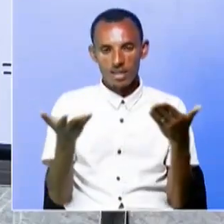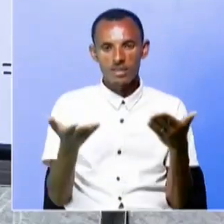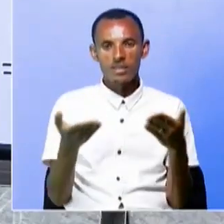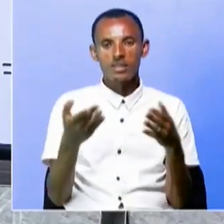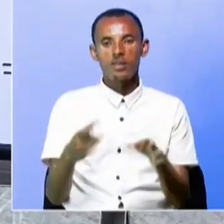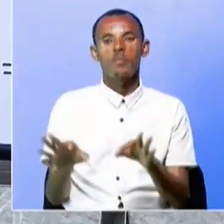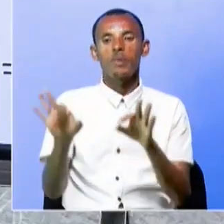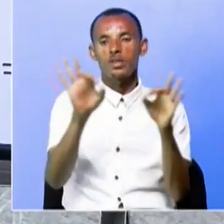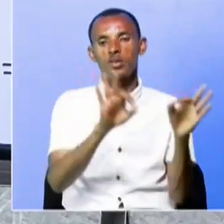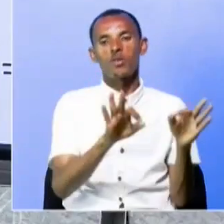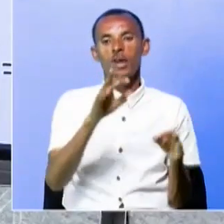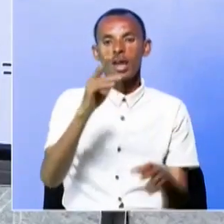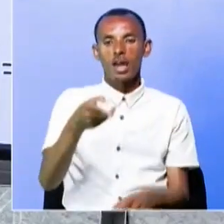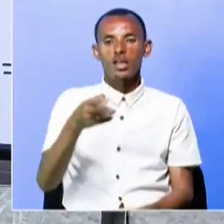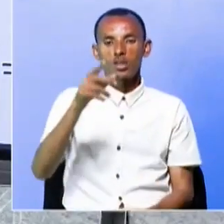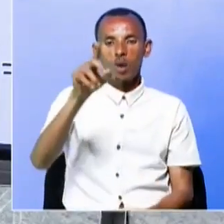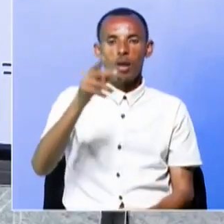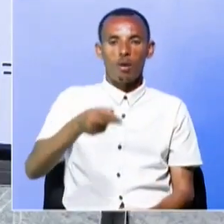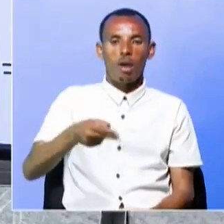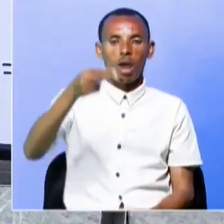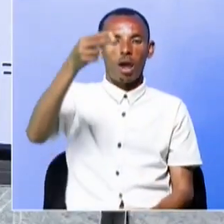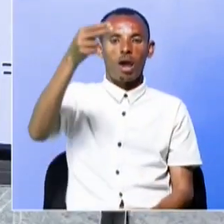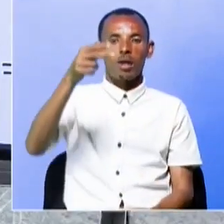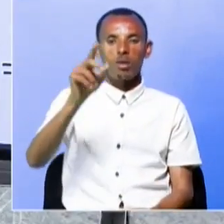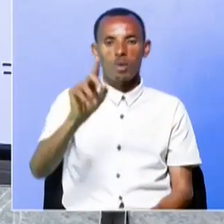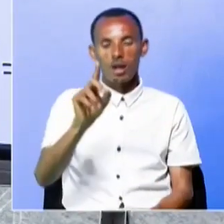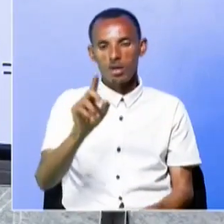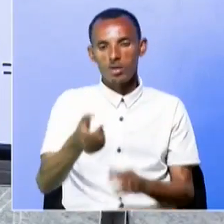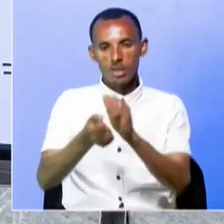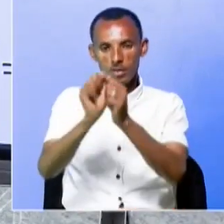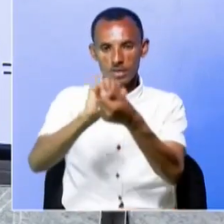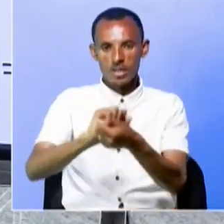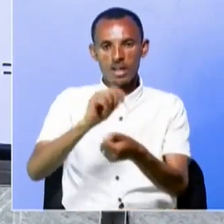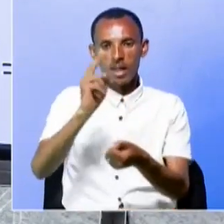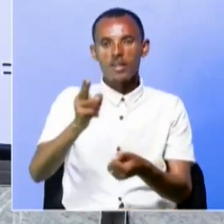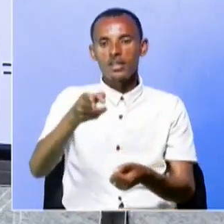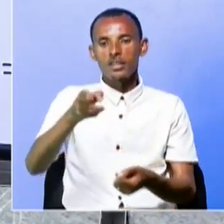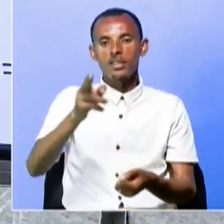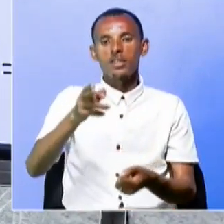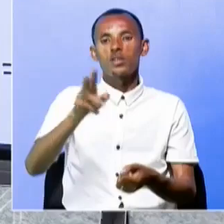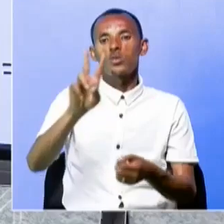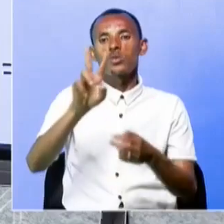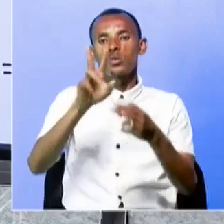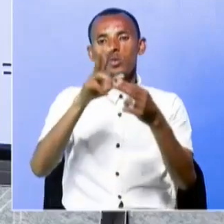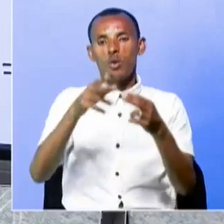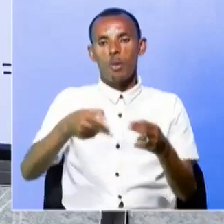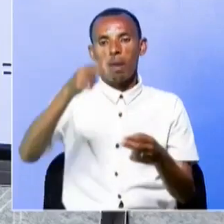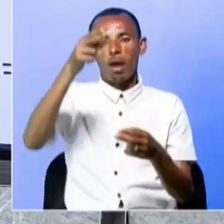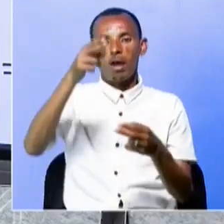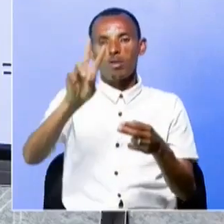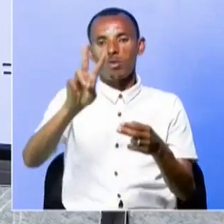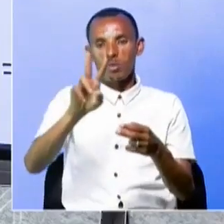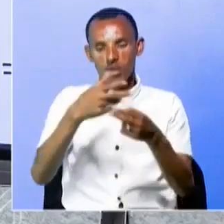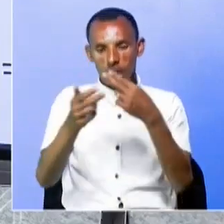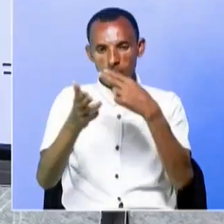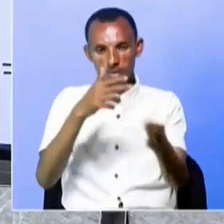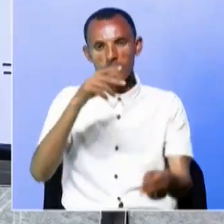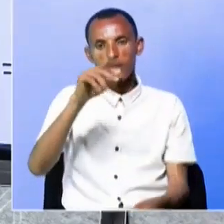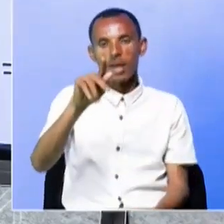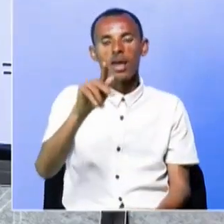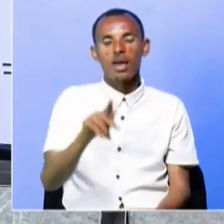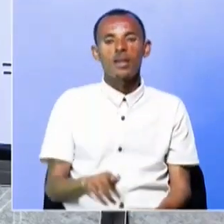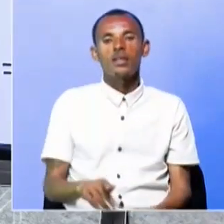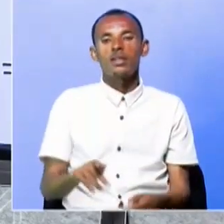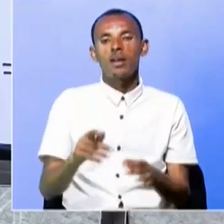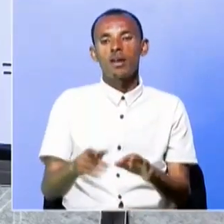place of H1, you can substitute H2 times K, okay? Because H1 over H2 is K. So in